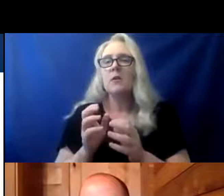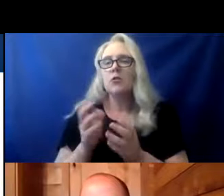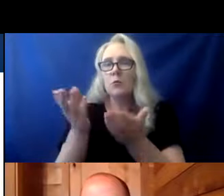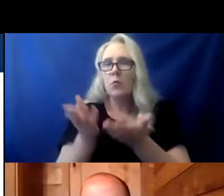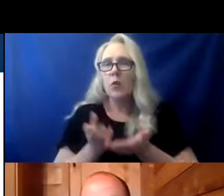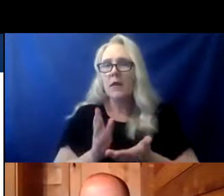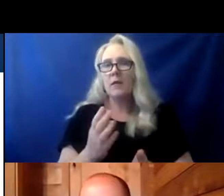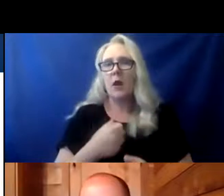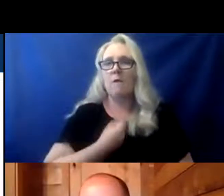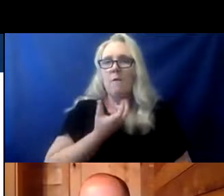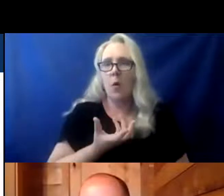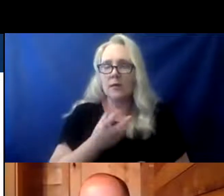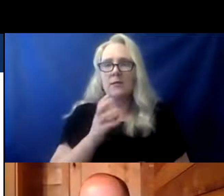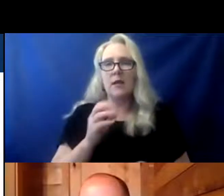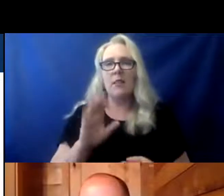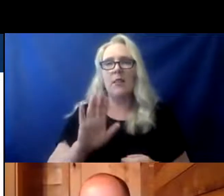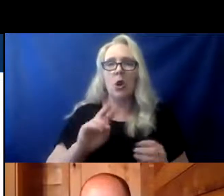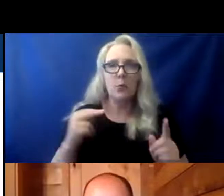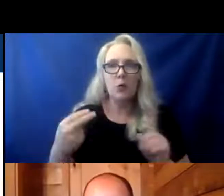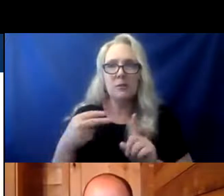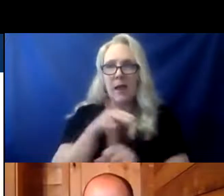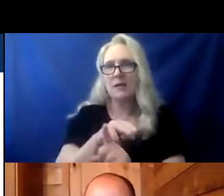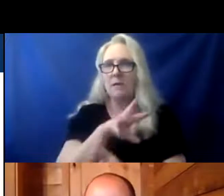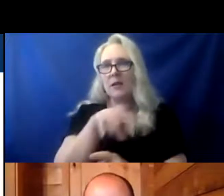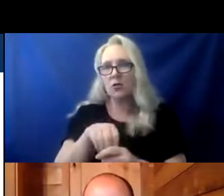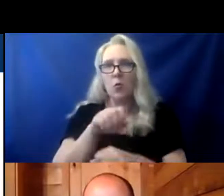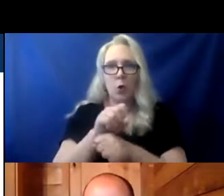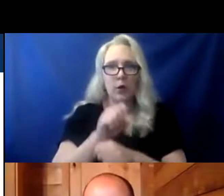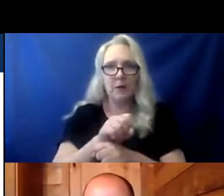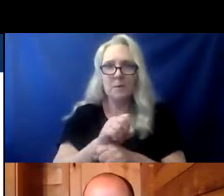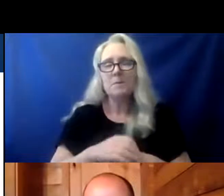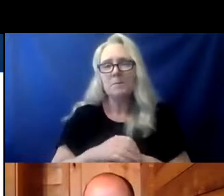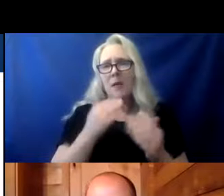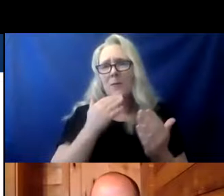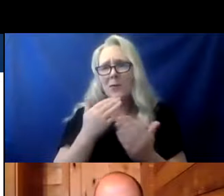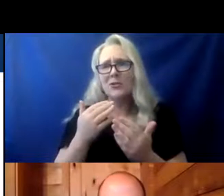into this level of the work, and just appreciative of all of you for being here.